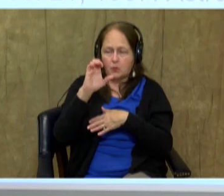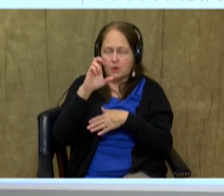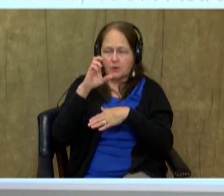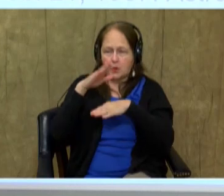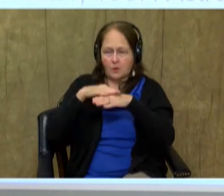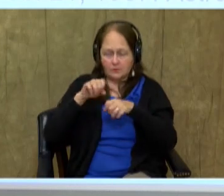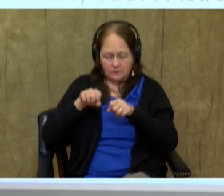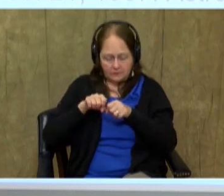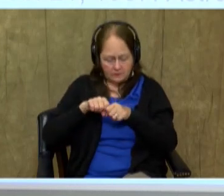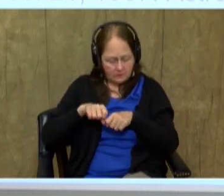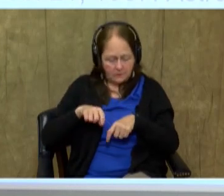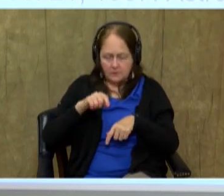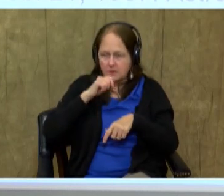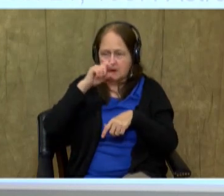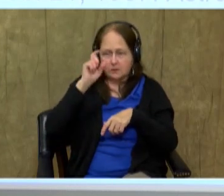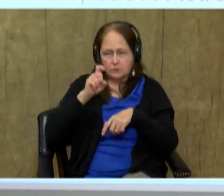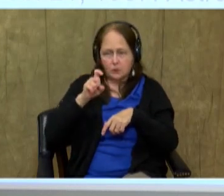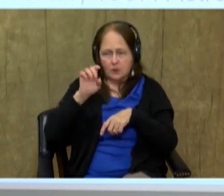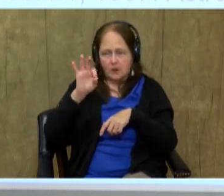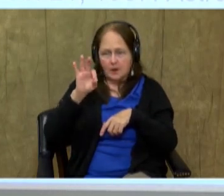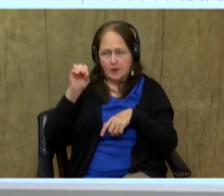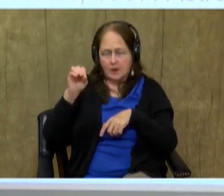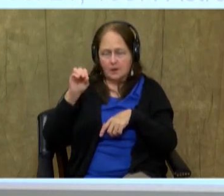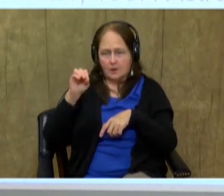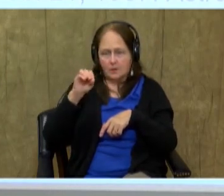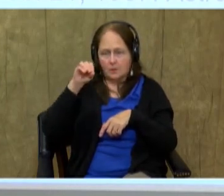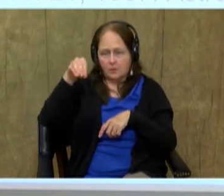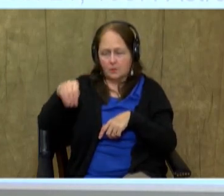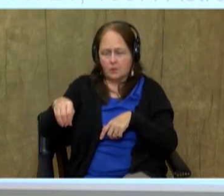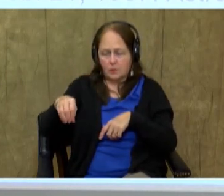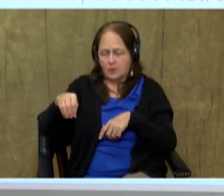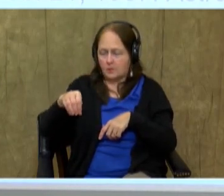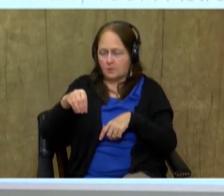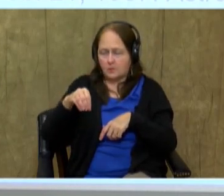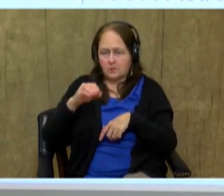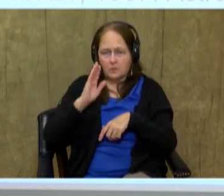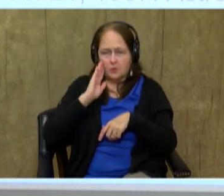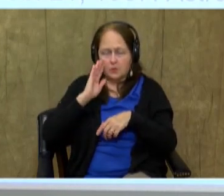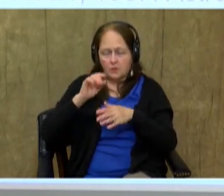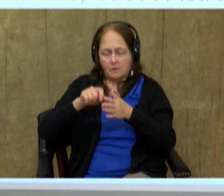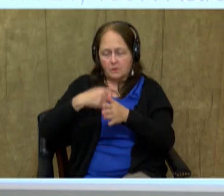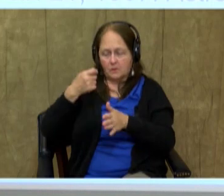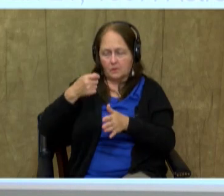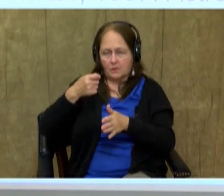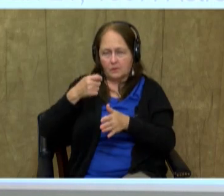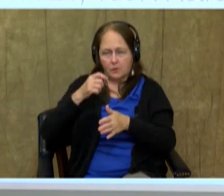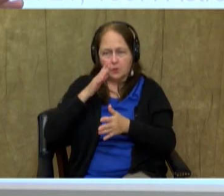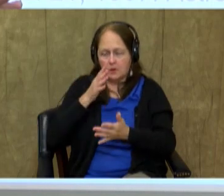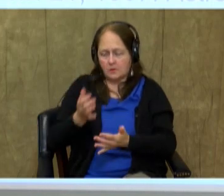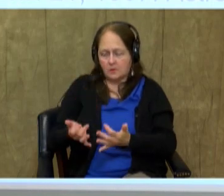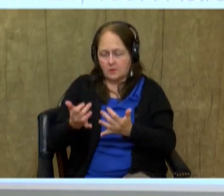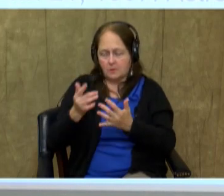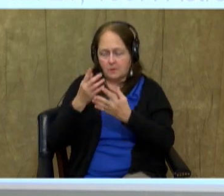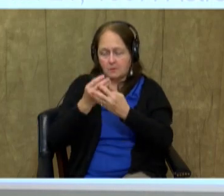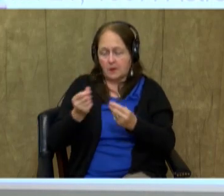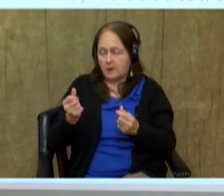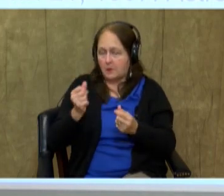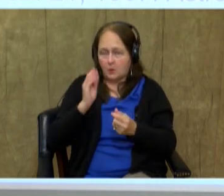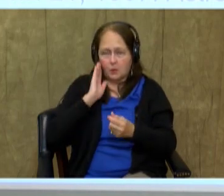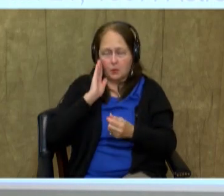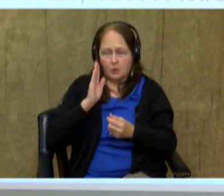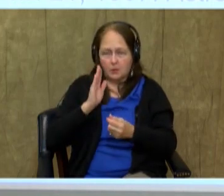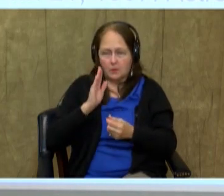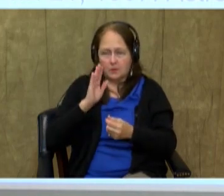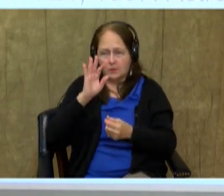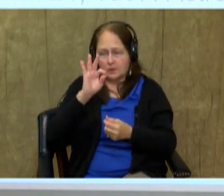seat is not supposed to combust for 90 seconds. Like, you should be able to put a flame on it and it's not going to go into flames. It may melt, but it's not going to